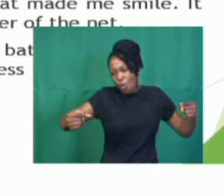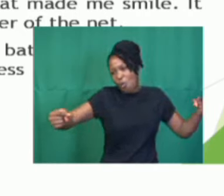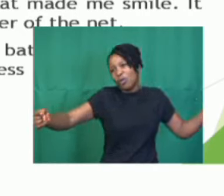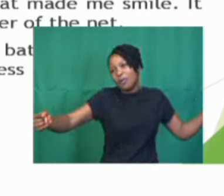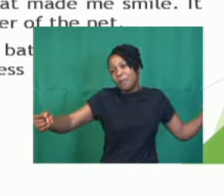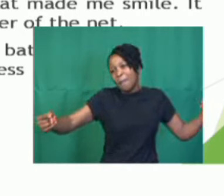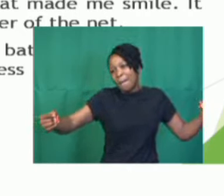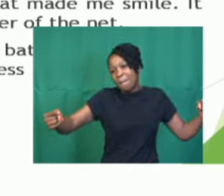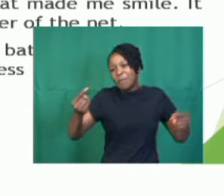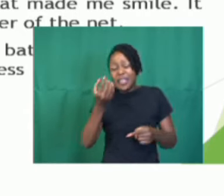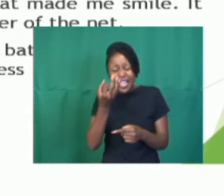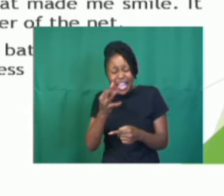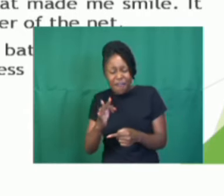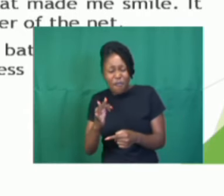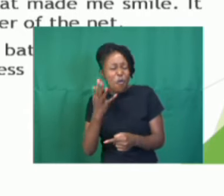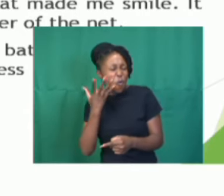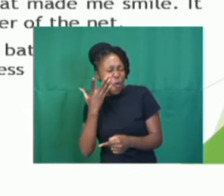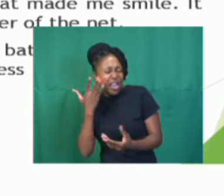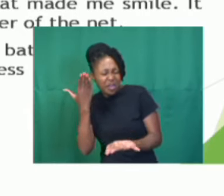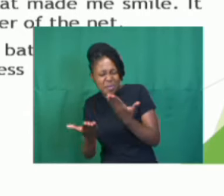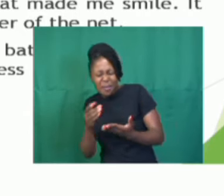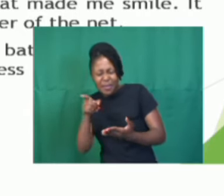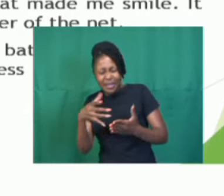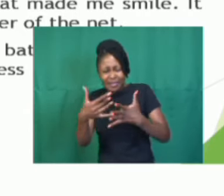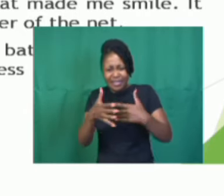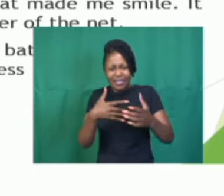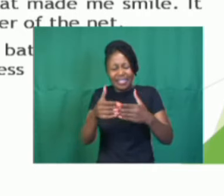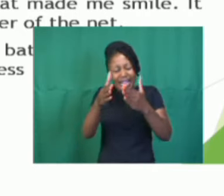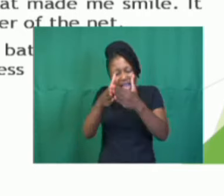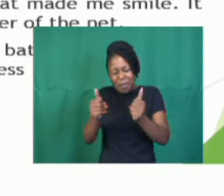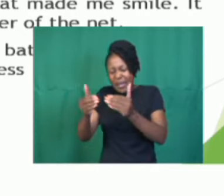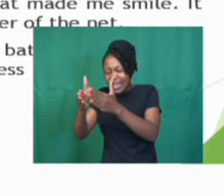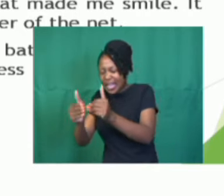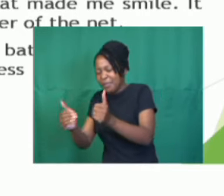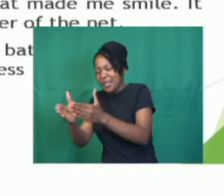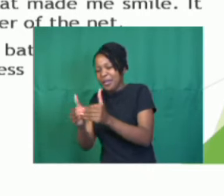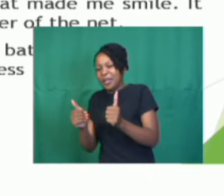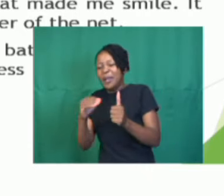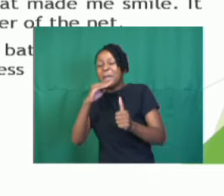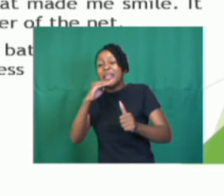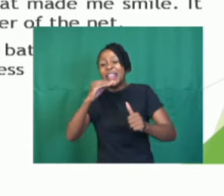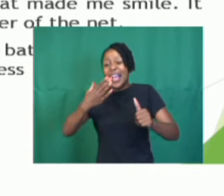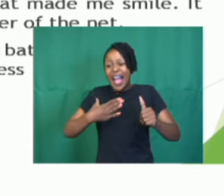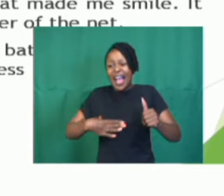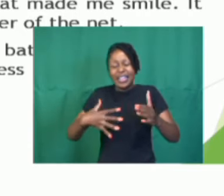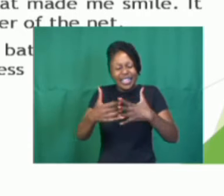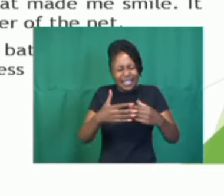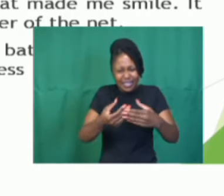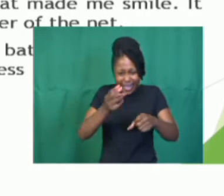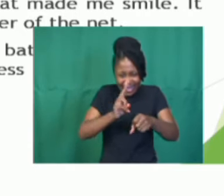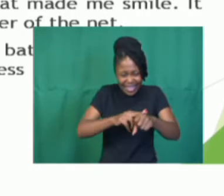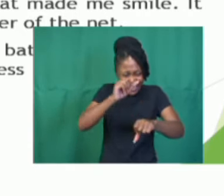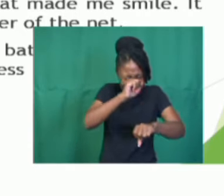much, because it means that whilst this is happening, something else is going to happen at the same time.